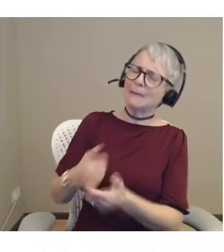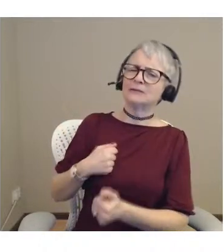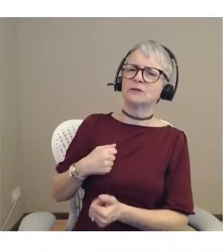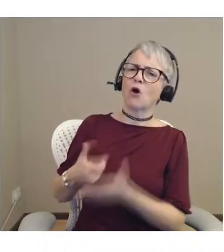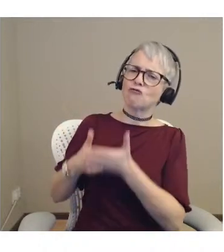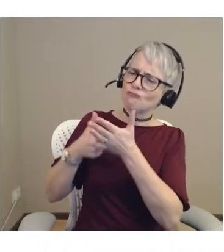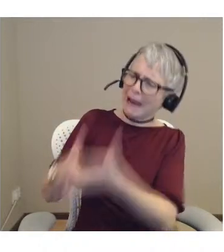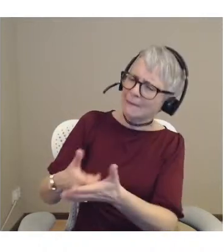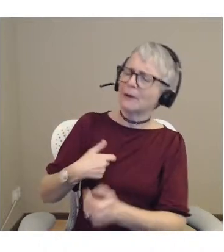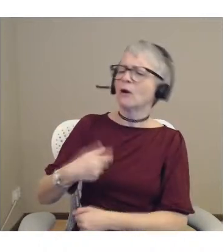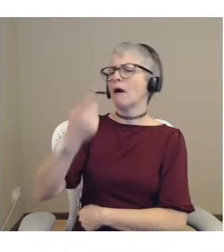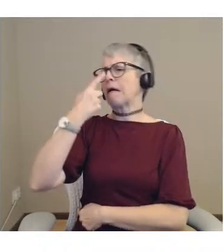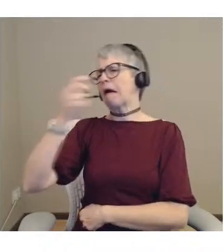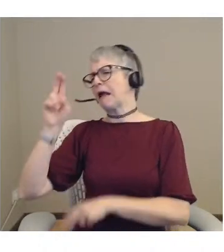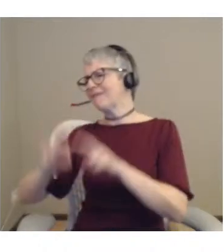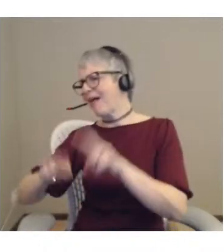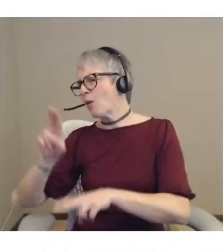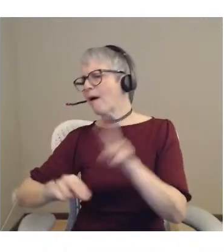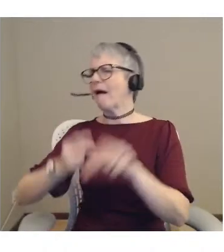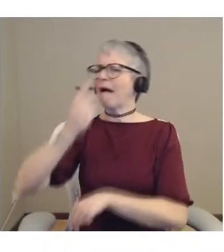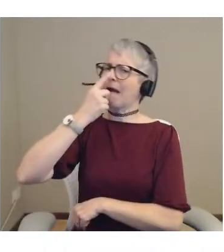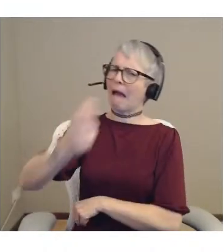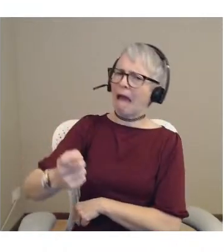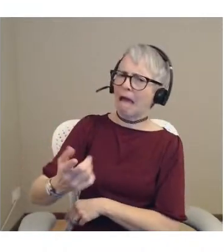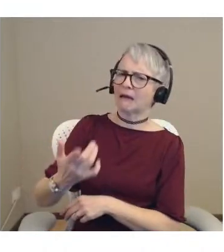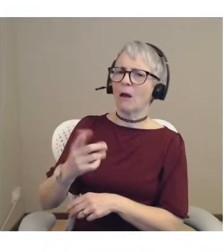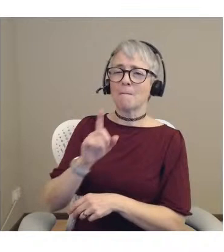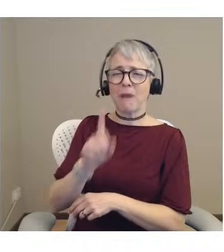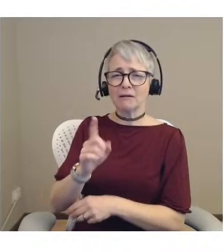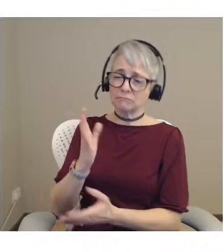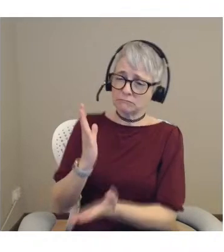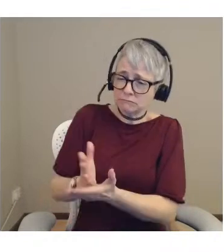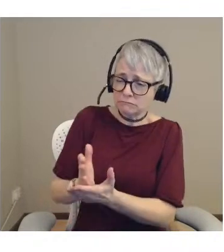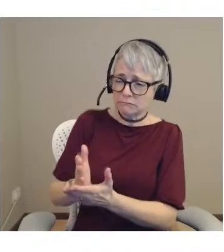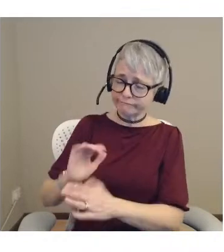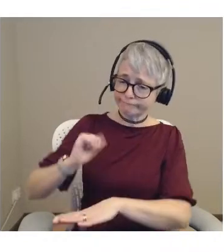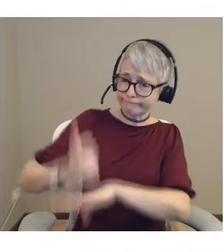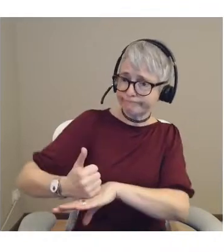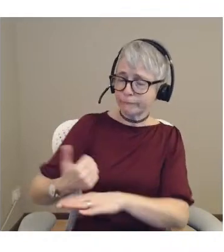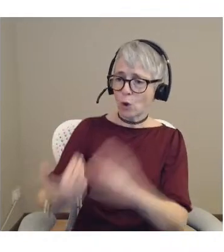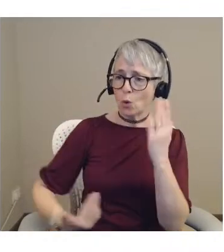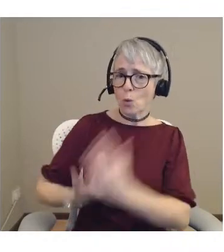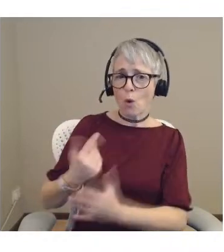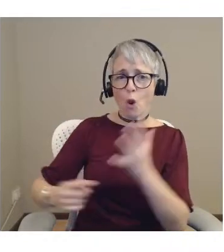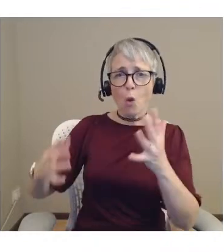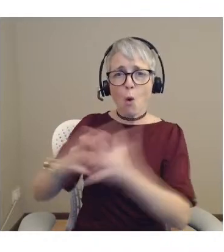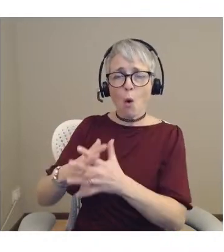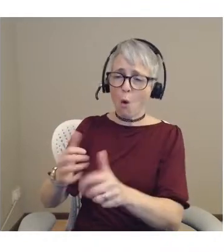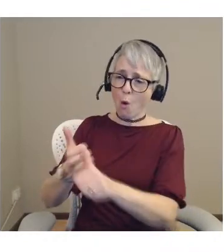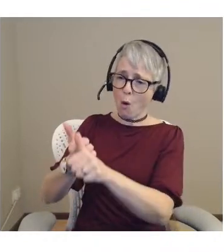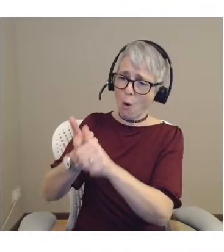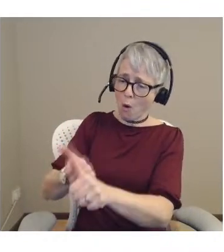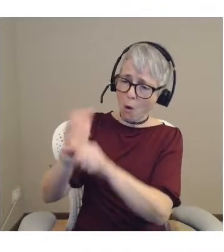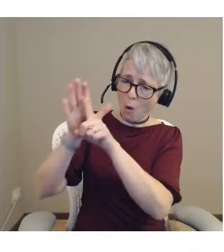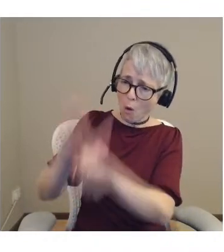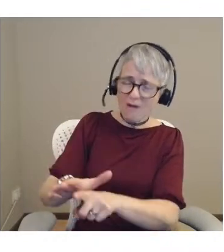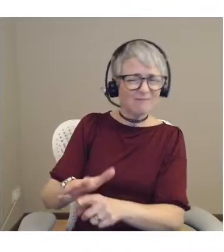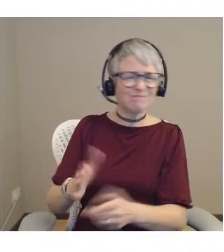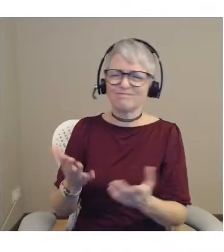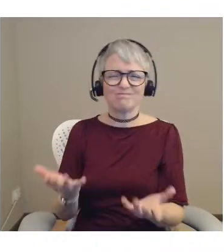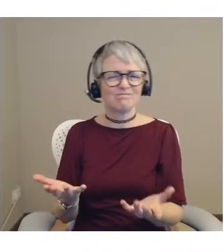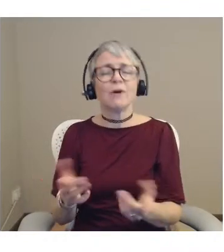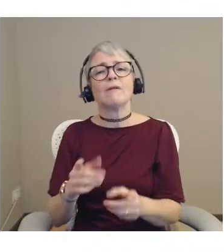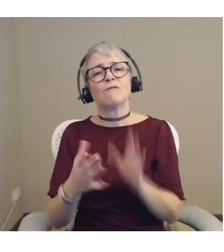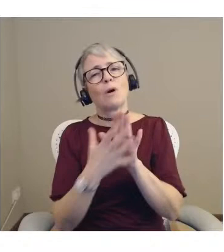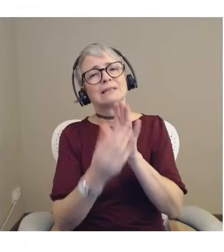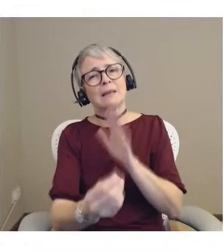evaluations of current legislation, but not many new legislative proposals. We believe that, for example, the disability card